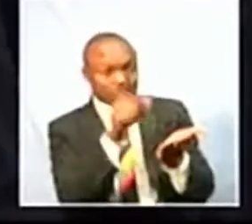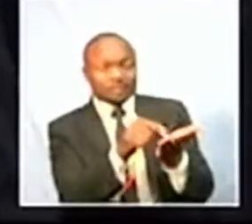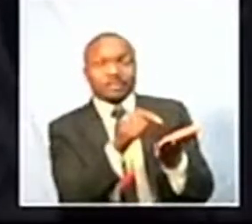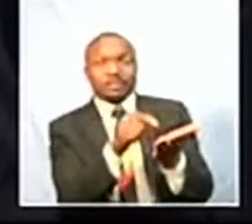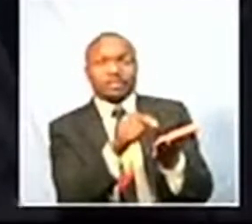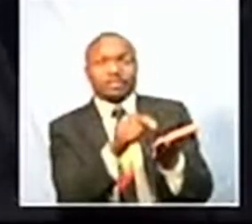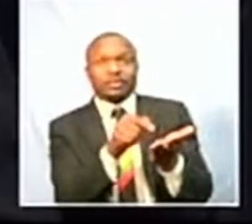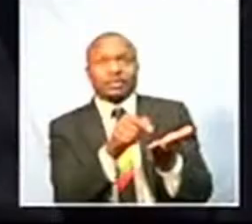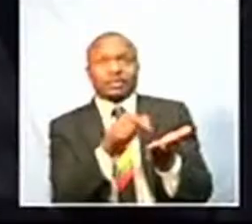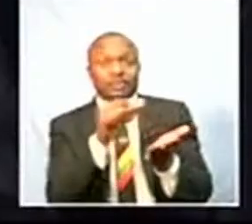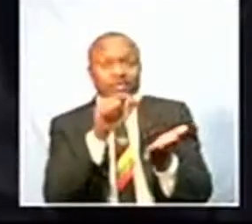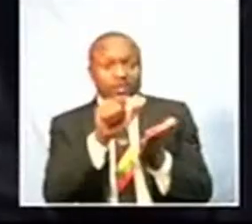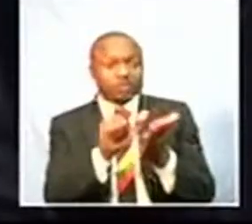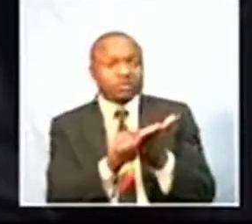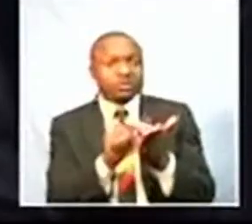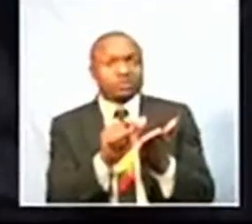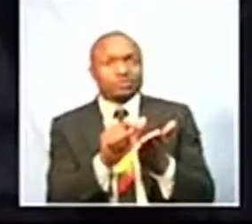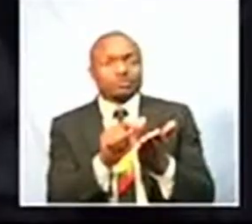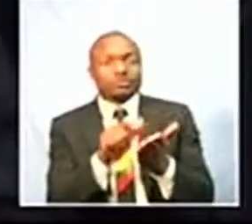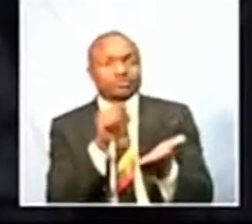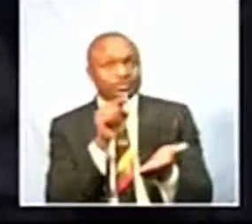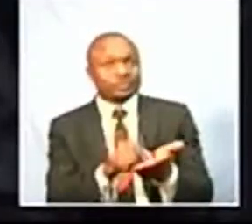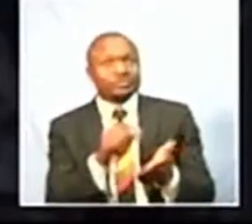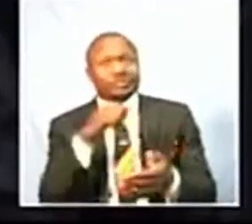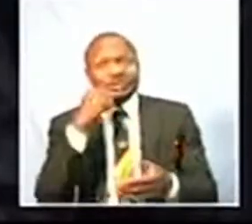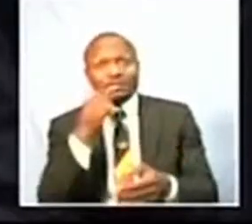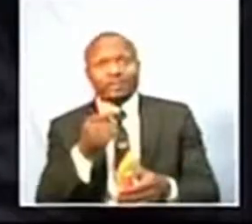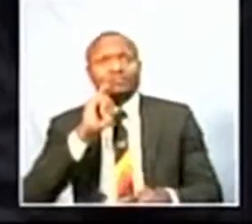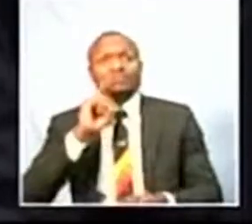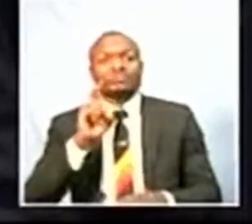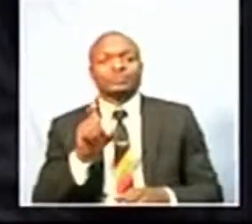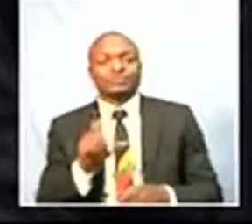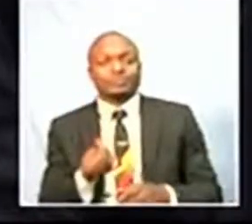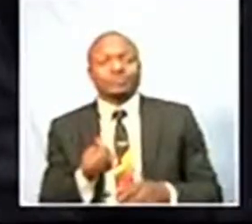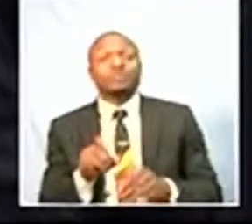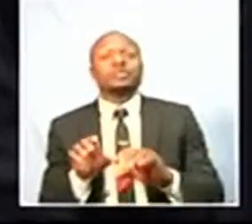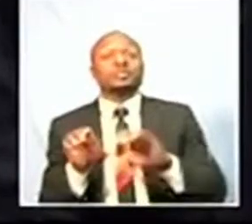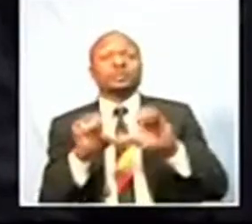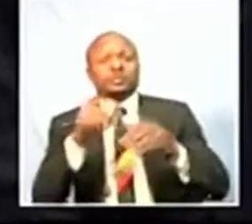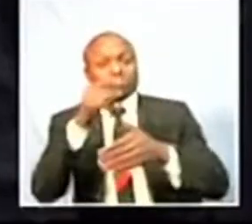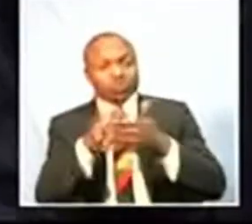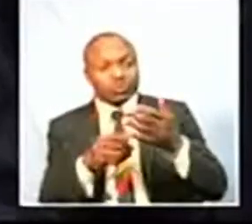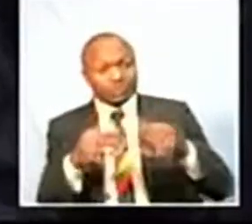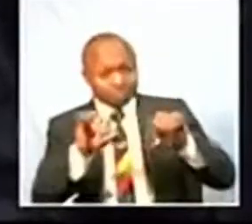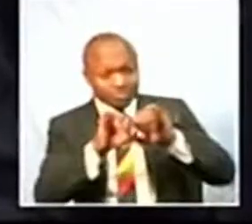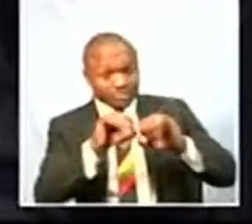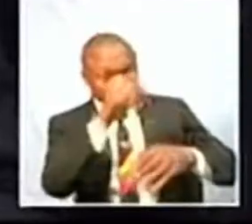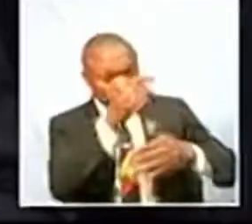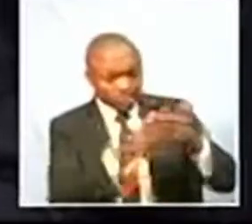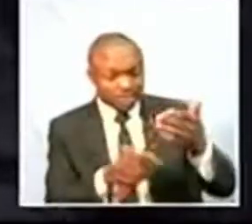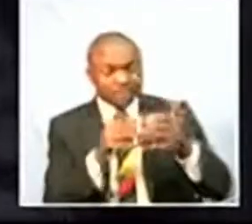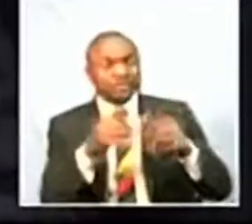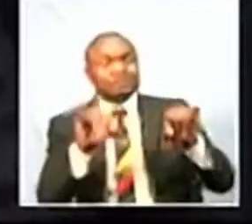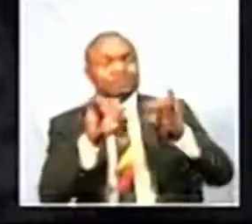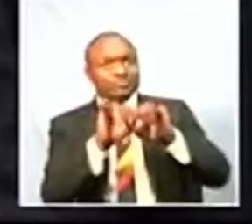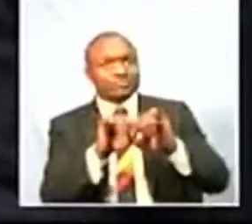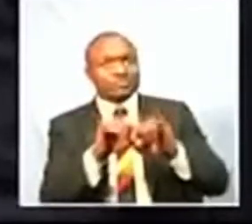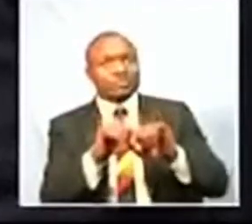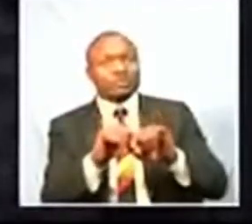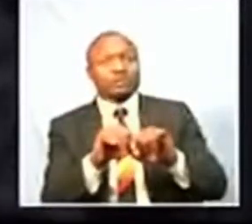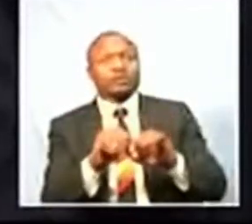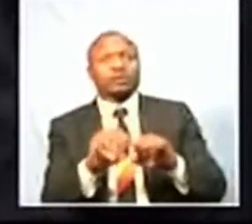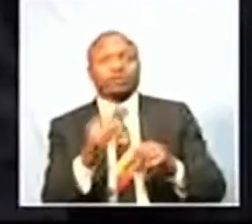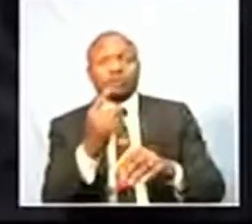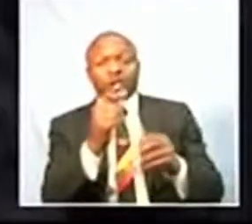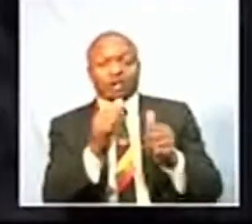in the circular is saying they should do what is necessary. And what is necessary is one to